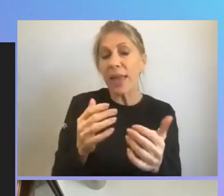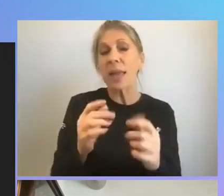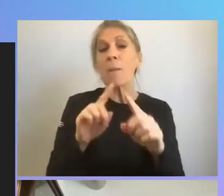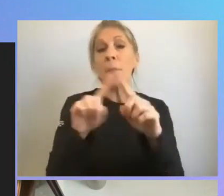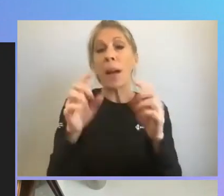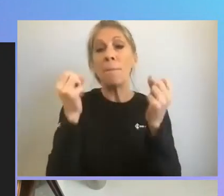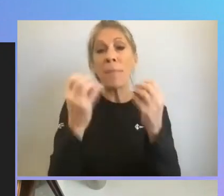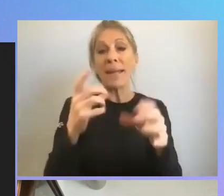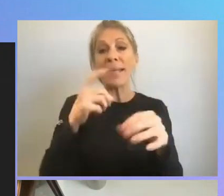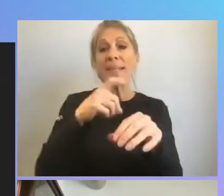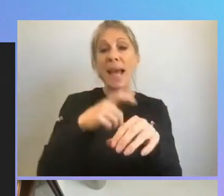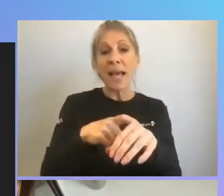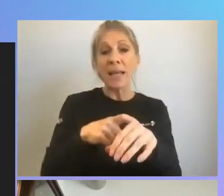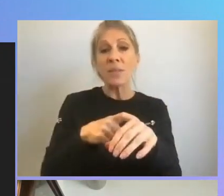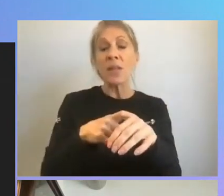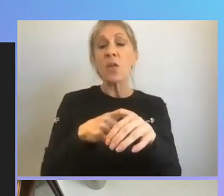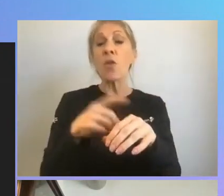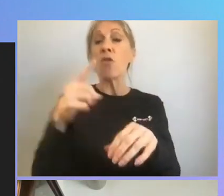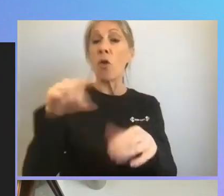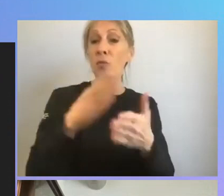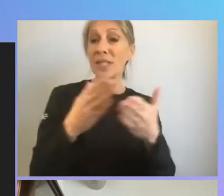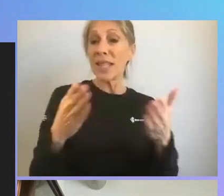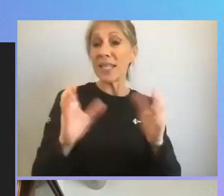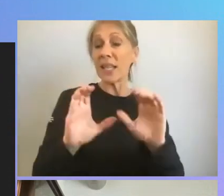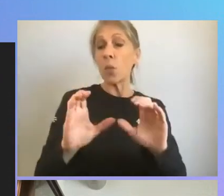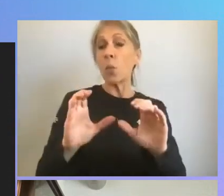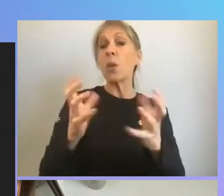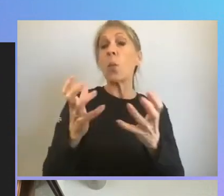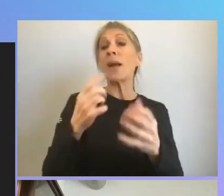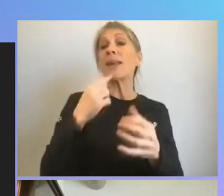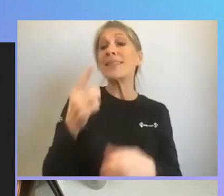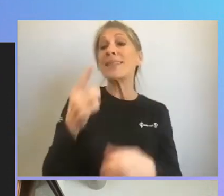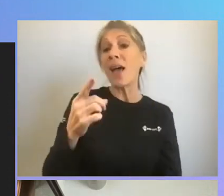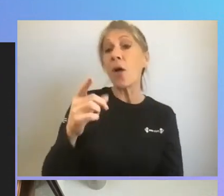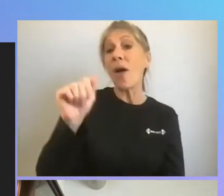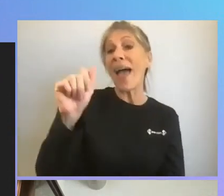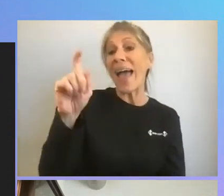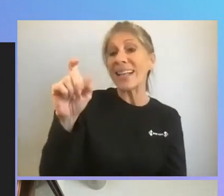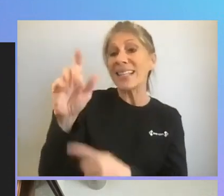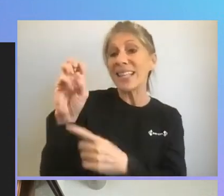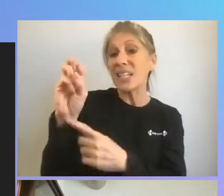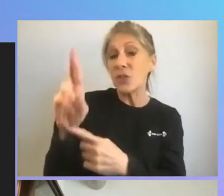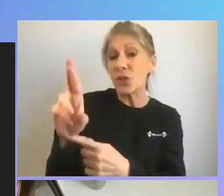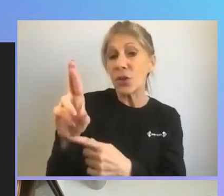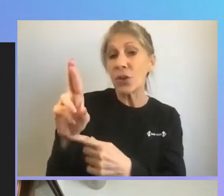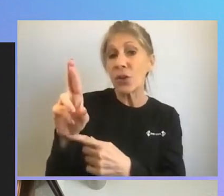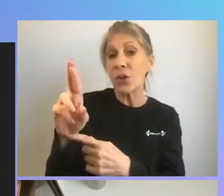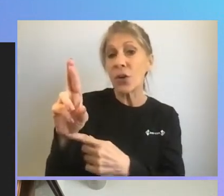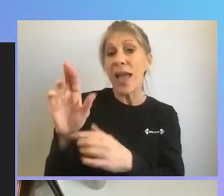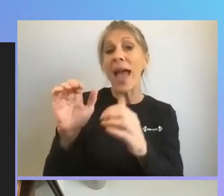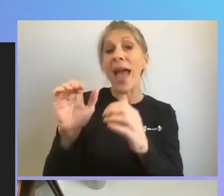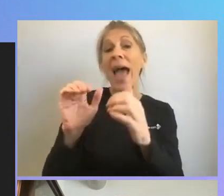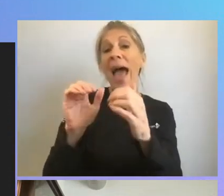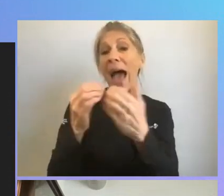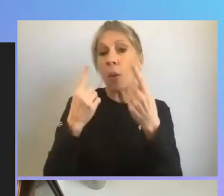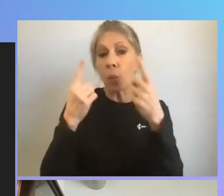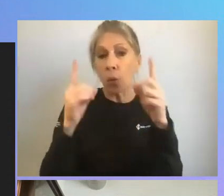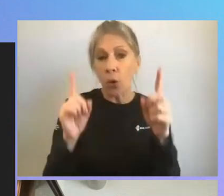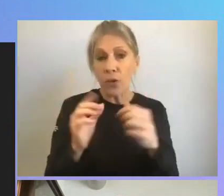times they do. And so for those things that do, we want to tell Axe linter, at least about the important ones, about how it works. So I